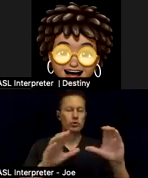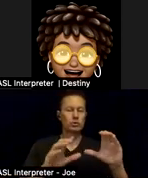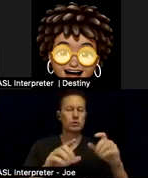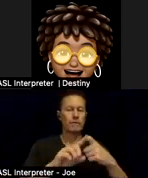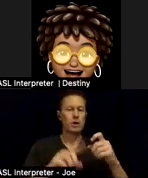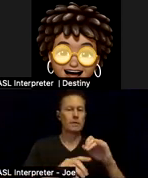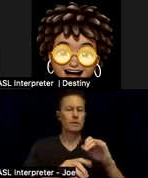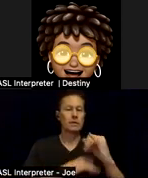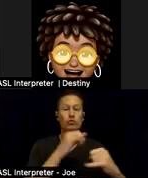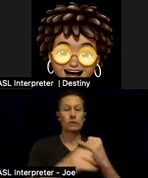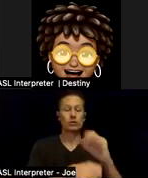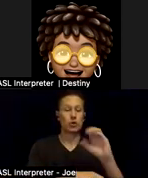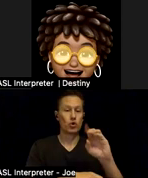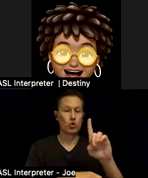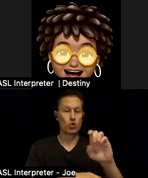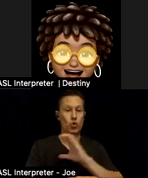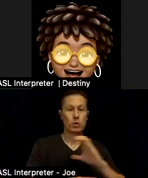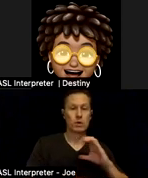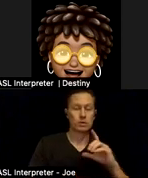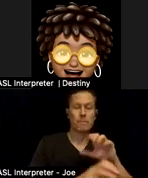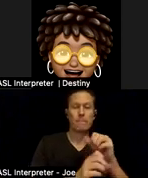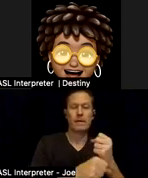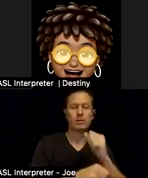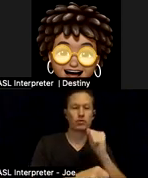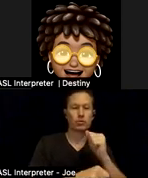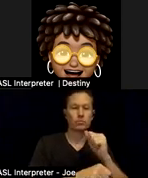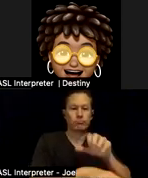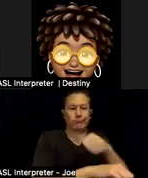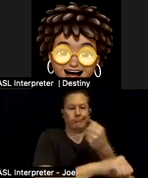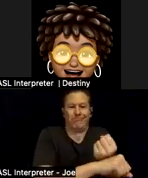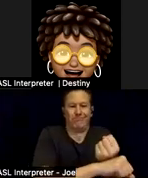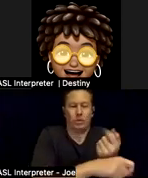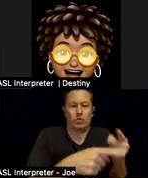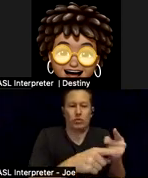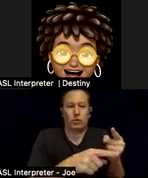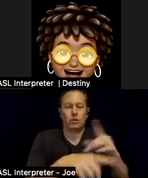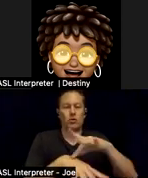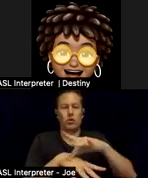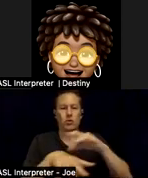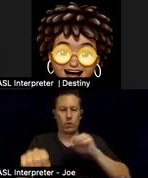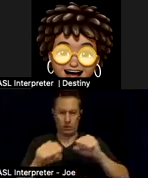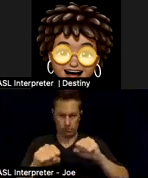to assure that they're going to hold in these big earthquake forces. Just not something you want to mess with.